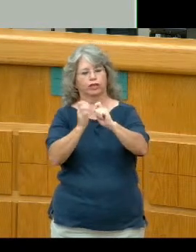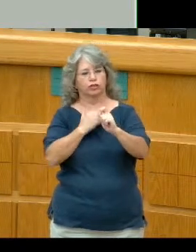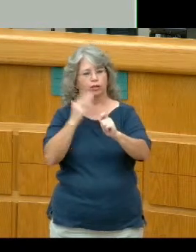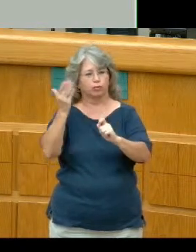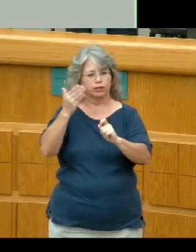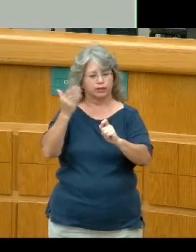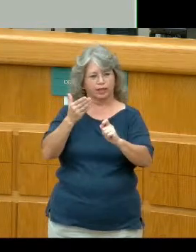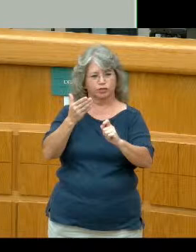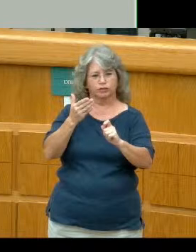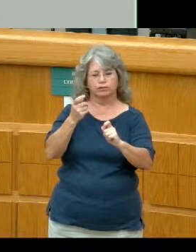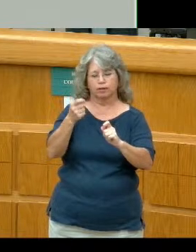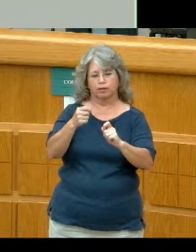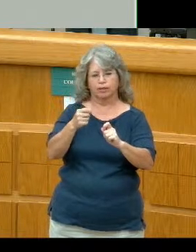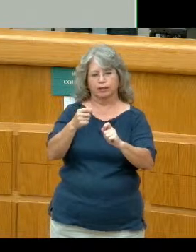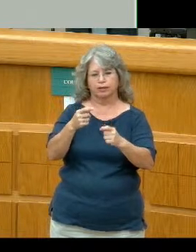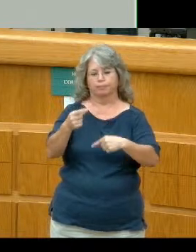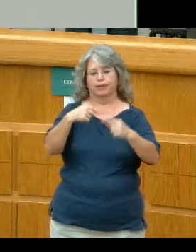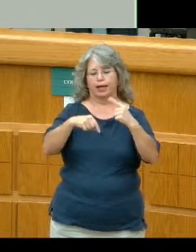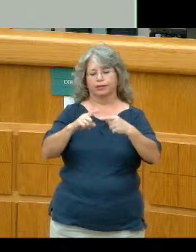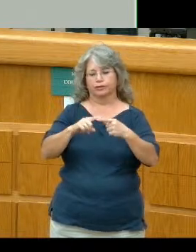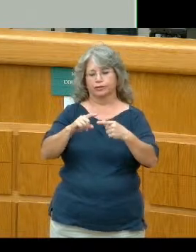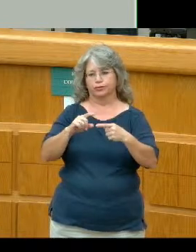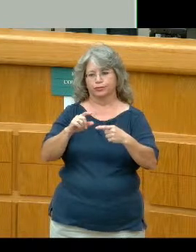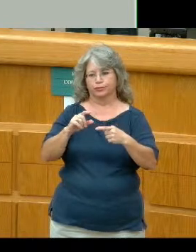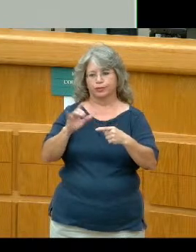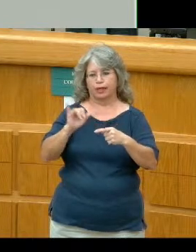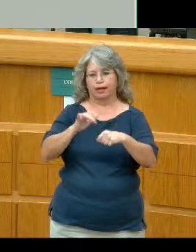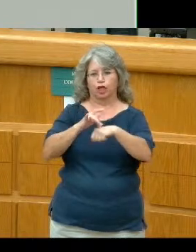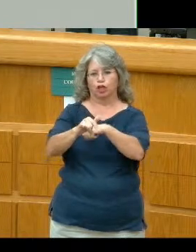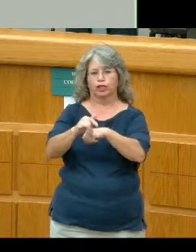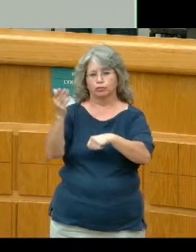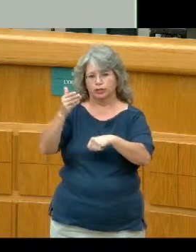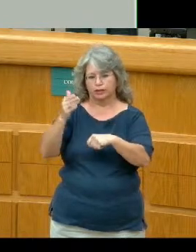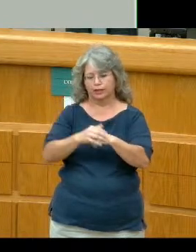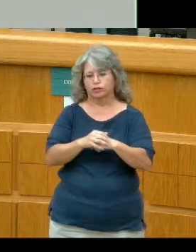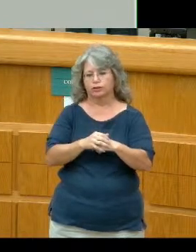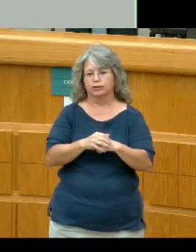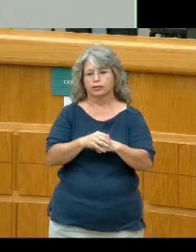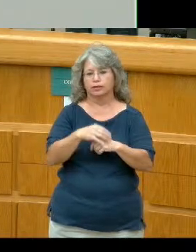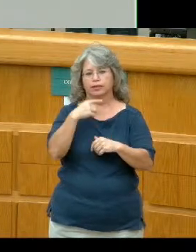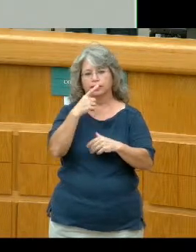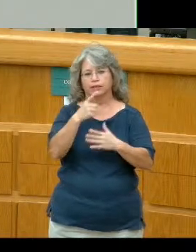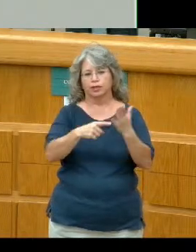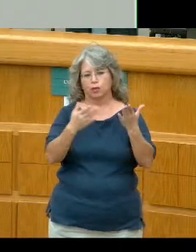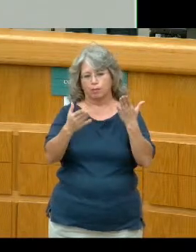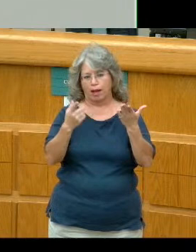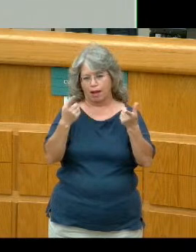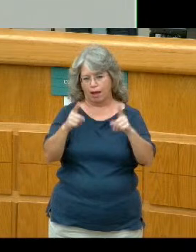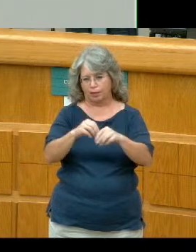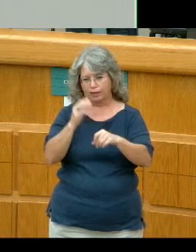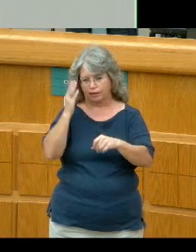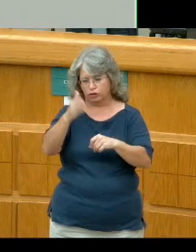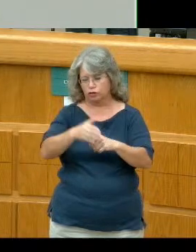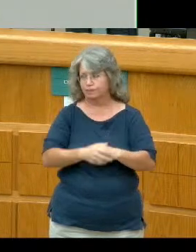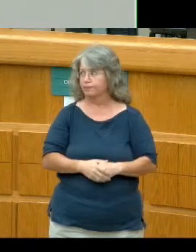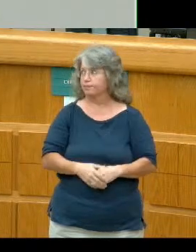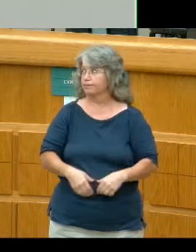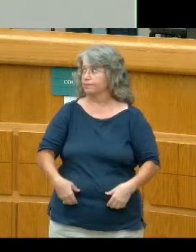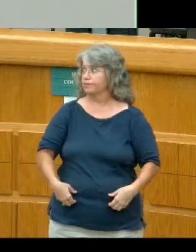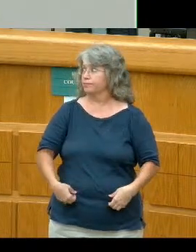we're going back to maybe a presentation like the first one that we gave back in March to tell you what might happen in the